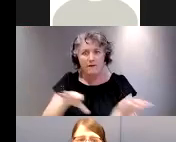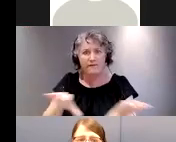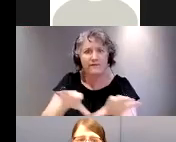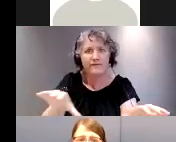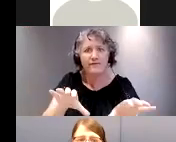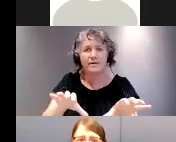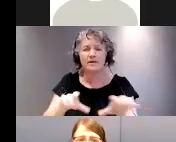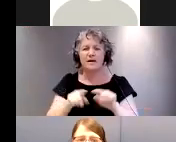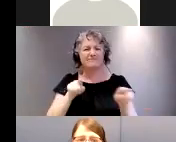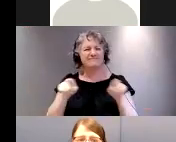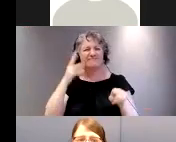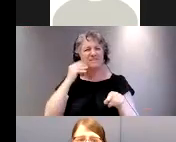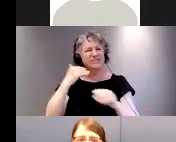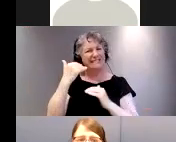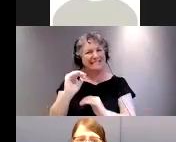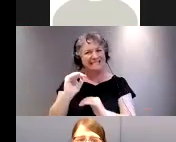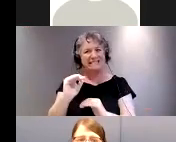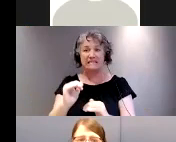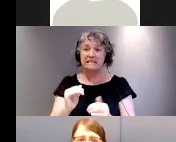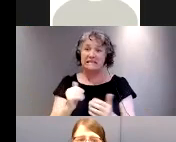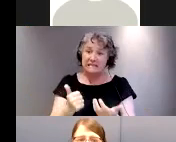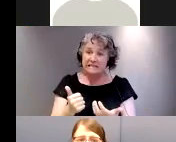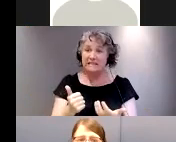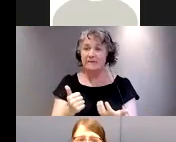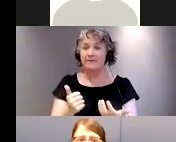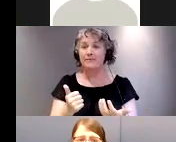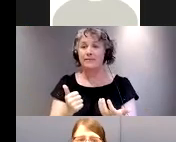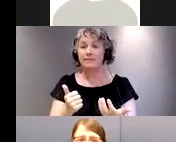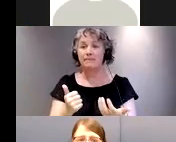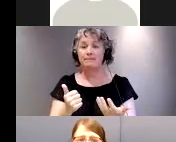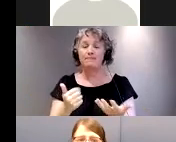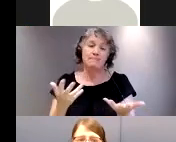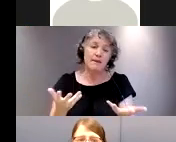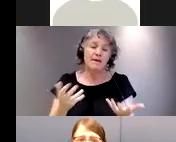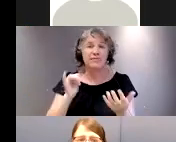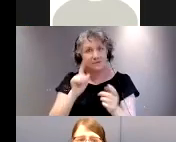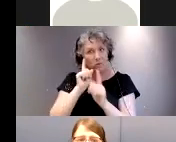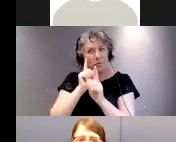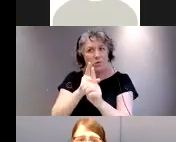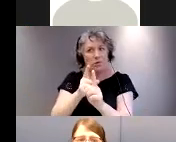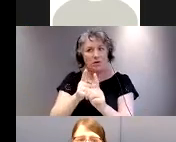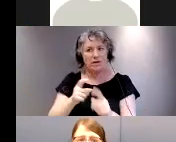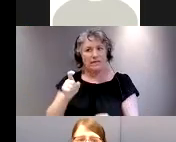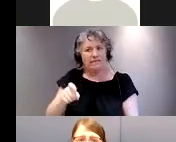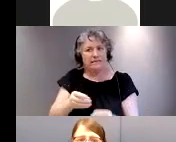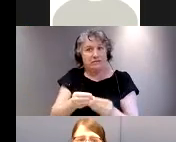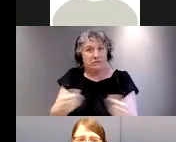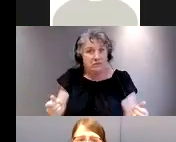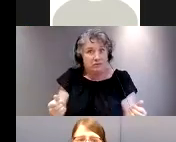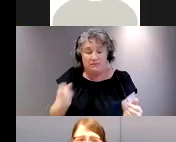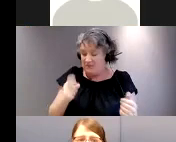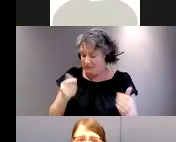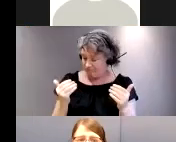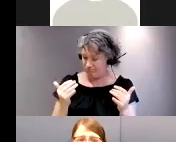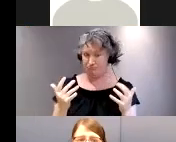lovely, but those cases are kind of more few and far between. That's the goal. The goal is, I need a solution. We have to move